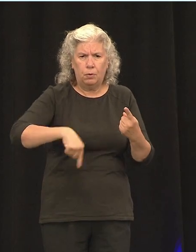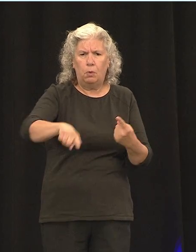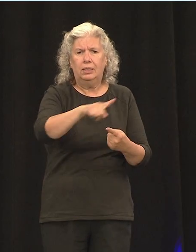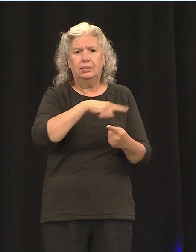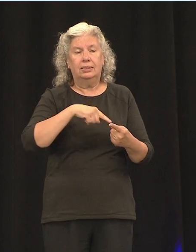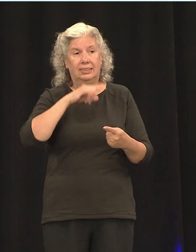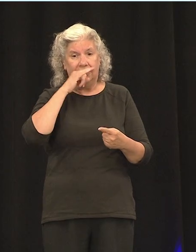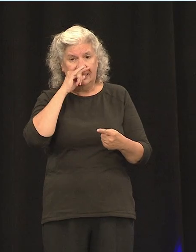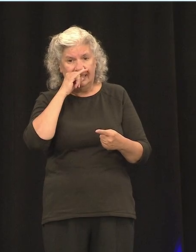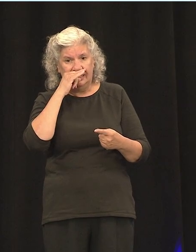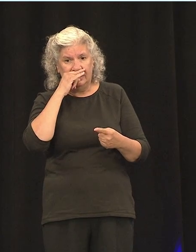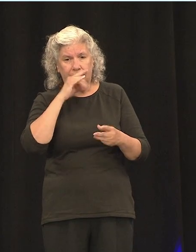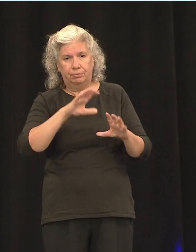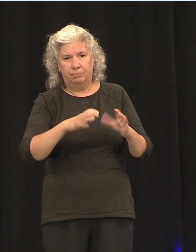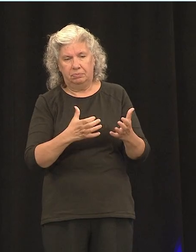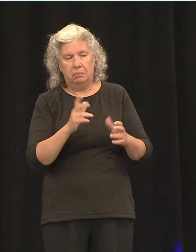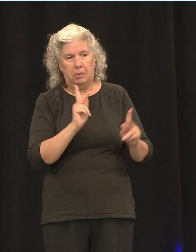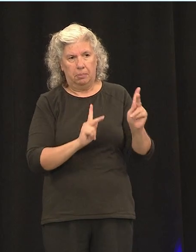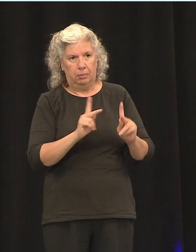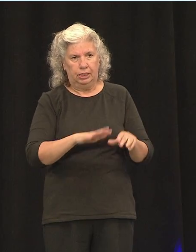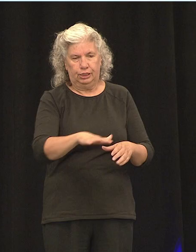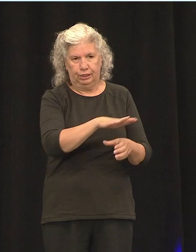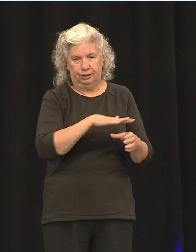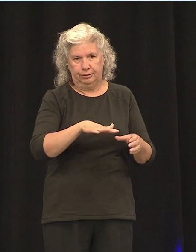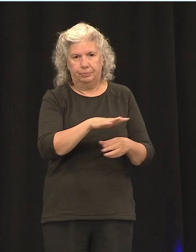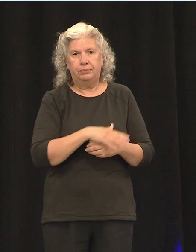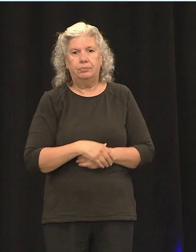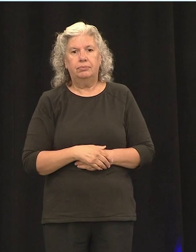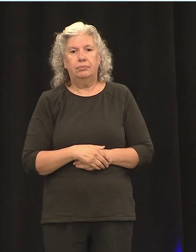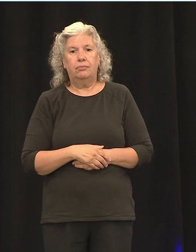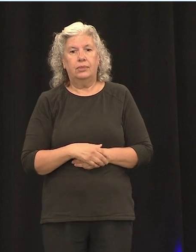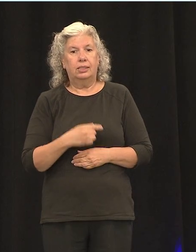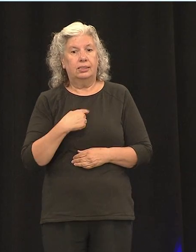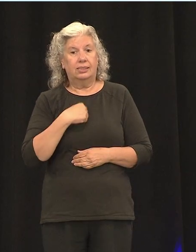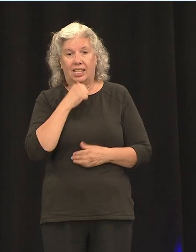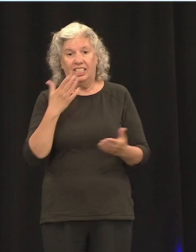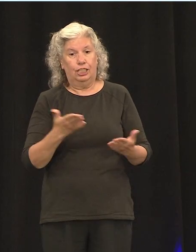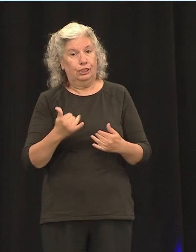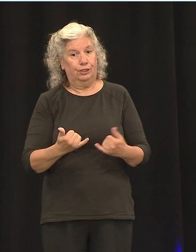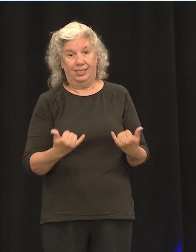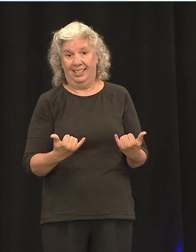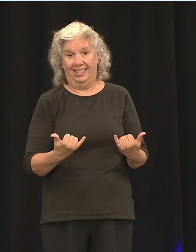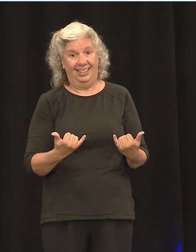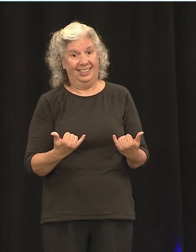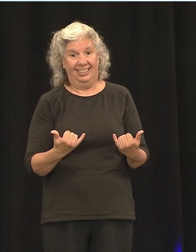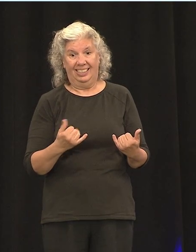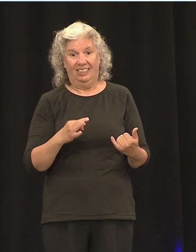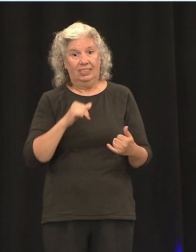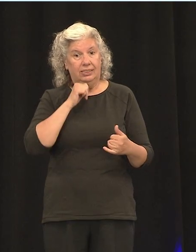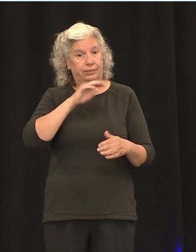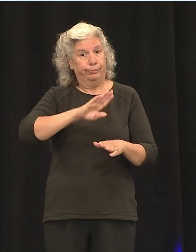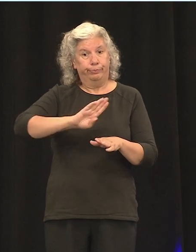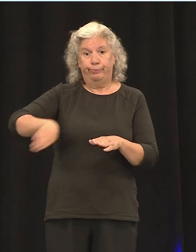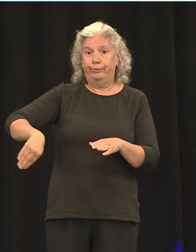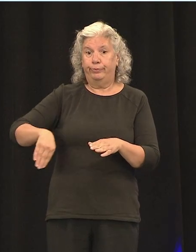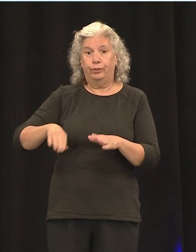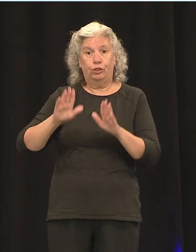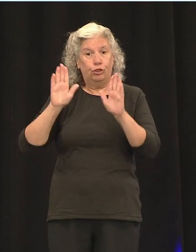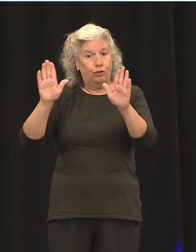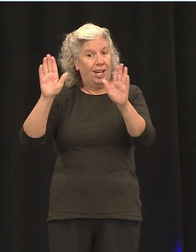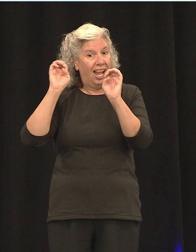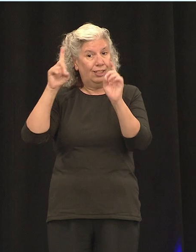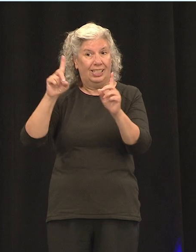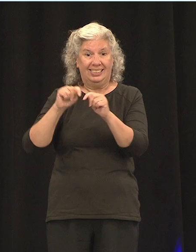I know that I would not be where I am today if it weren't for the great educational teams that kind of came together with me in